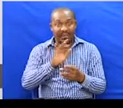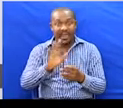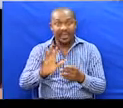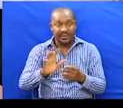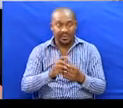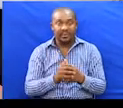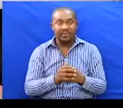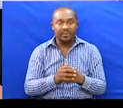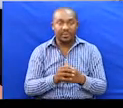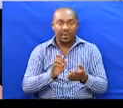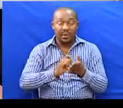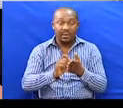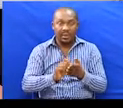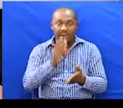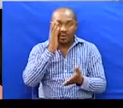spelling correctly.